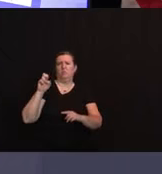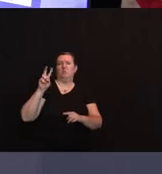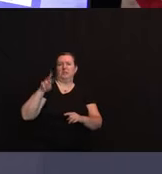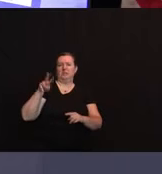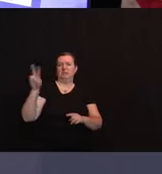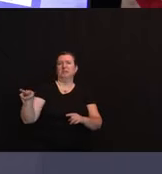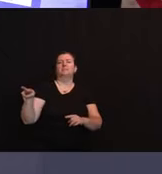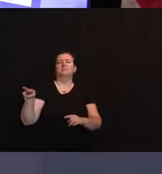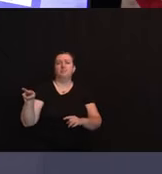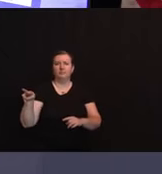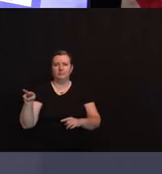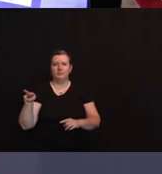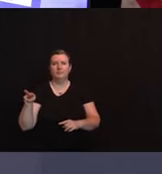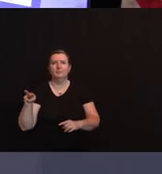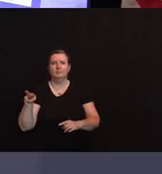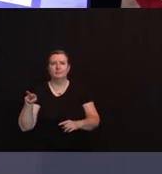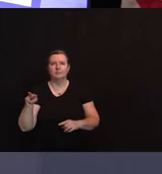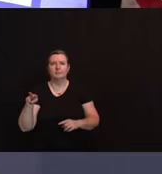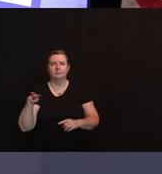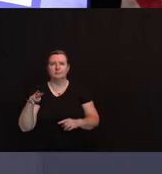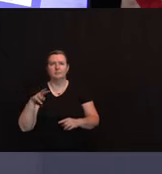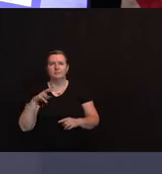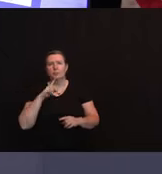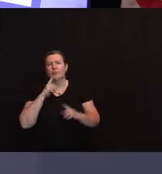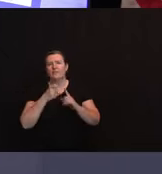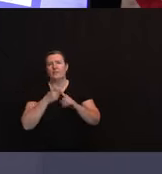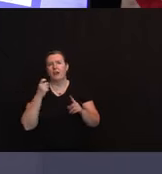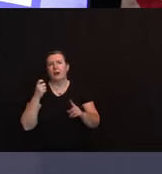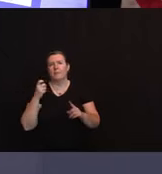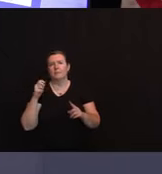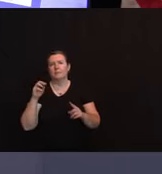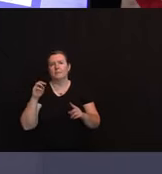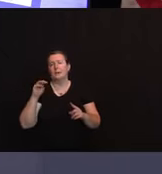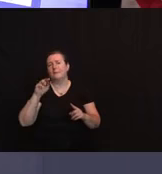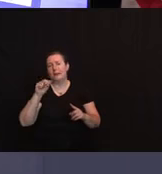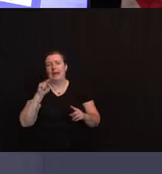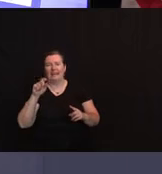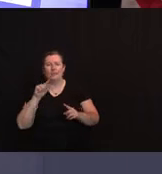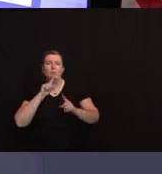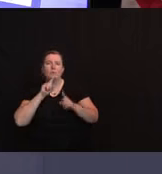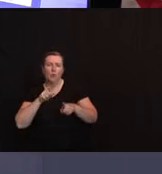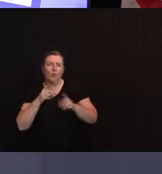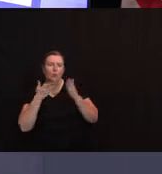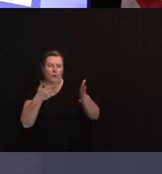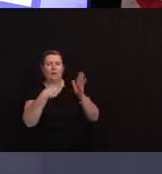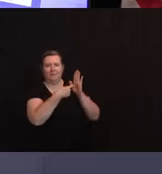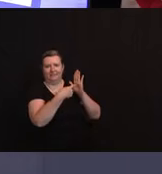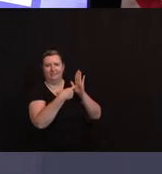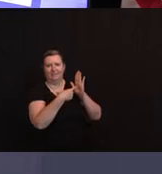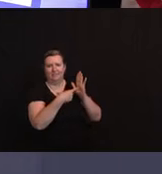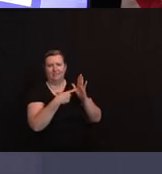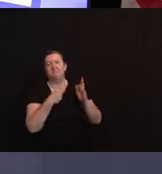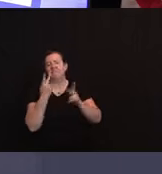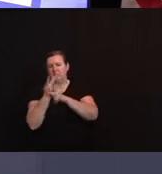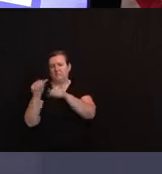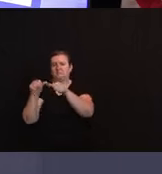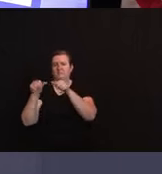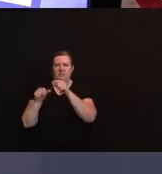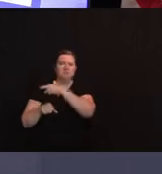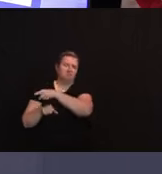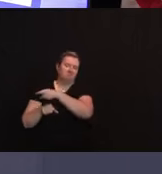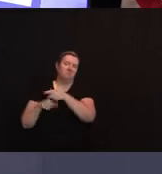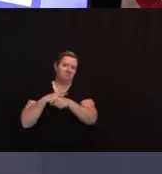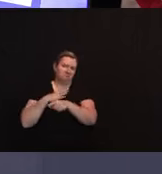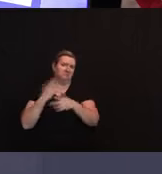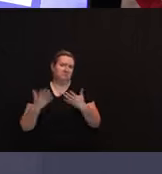Report. Before joining the department, Dr. Adenaro helped the department stand up the 250-bed